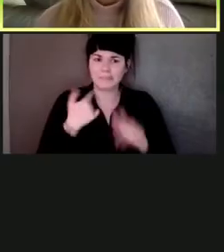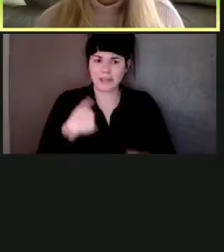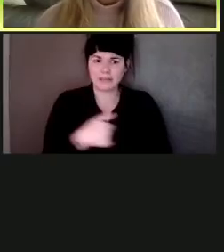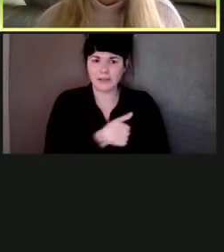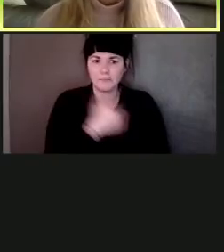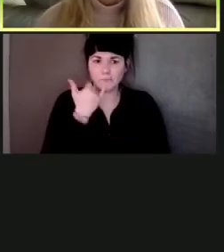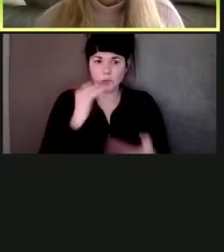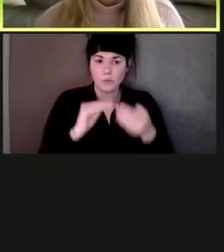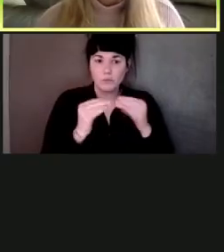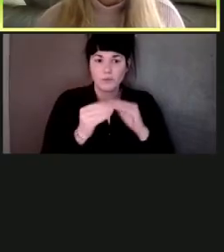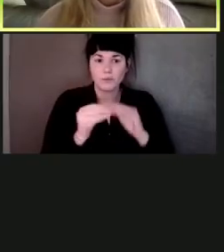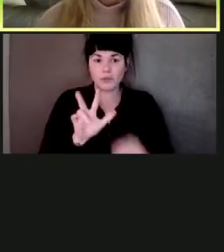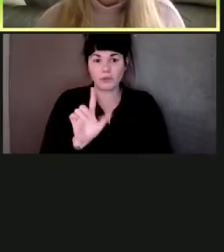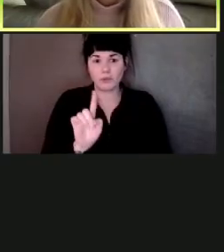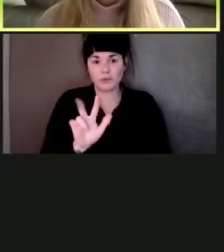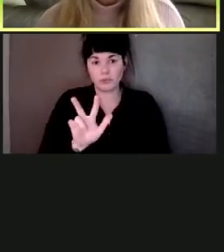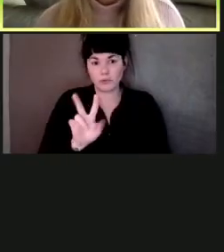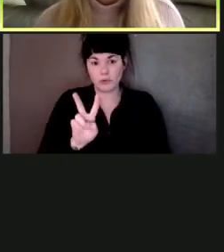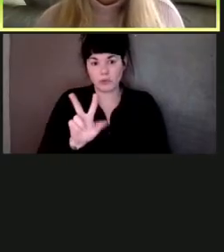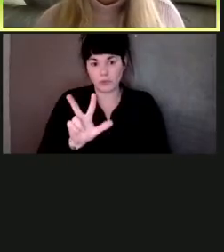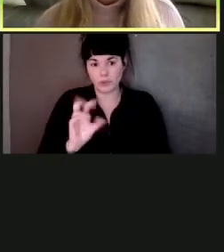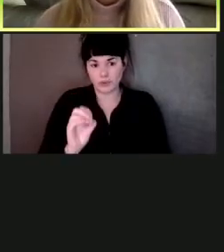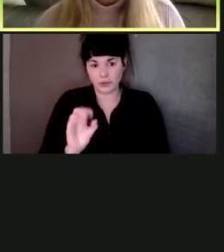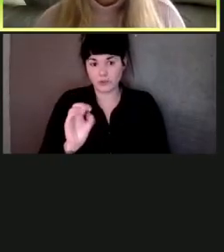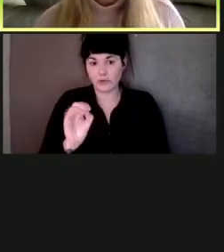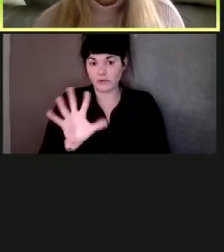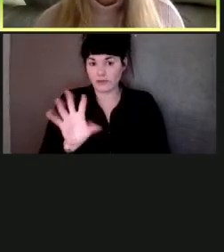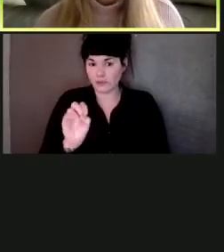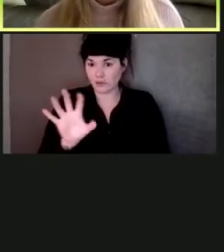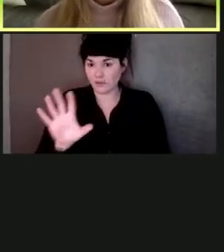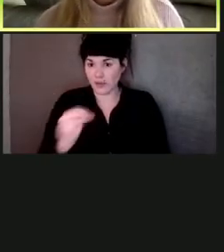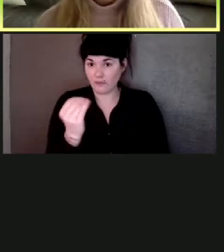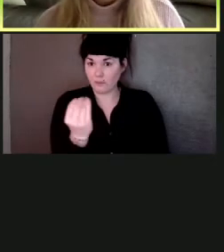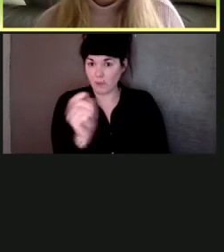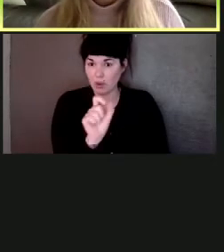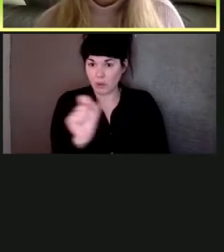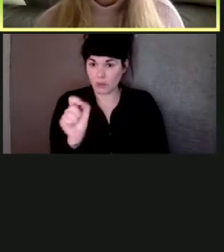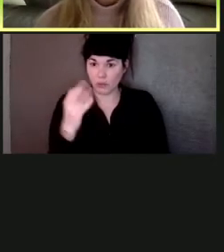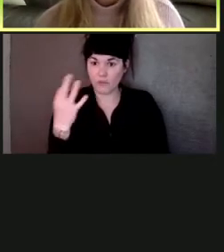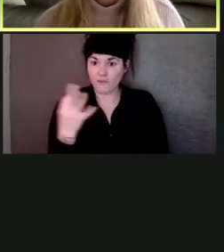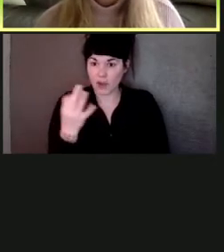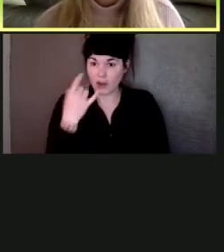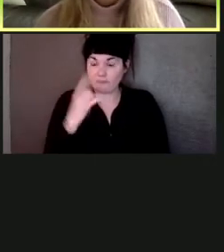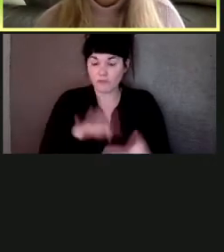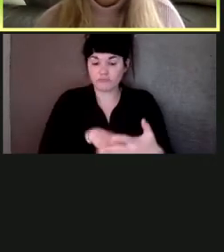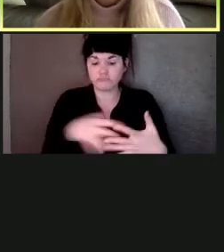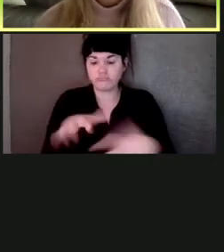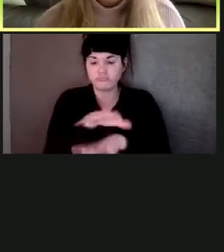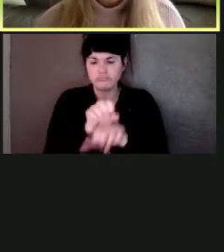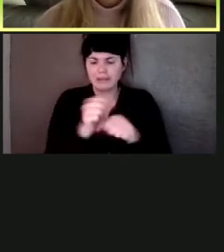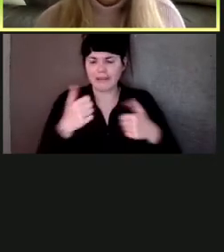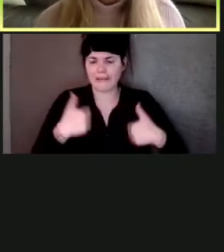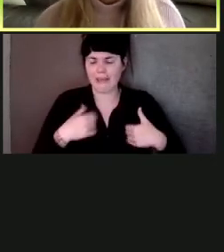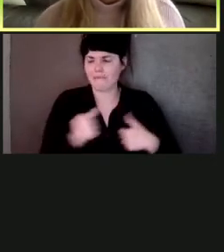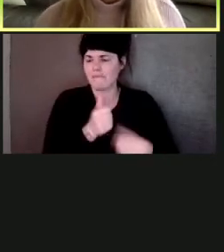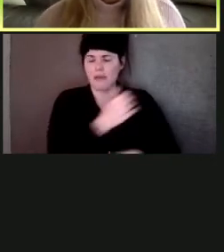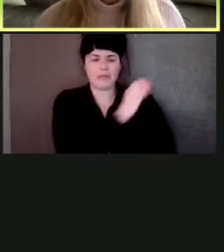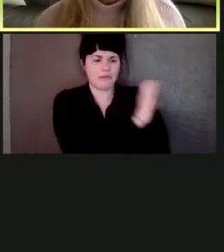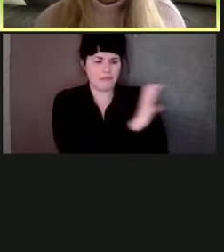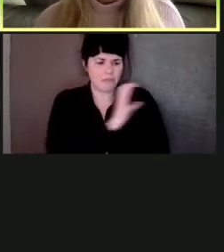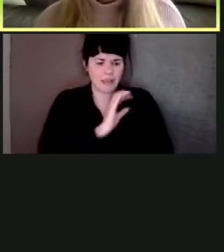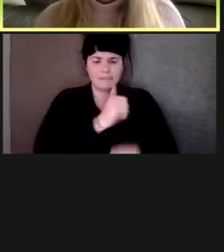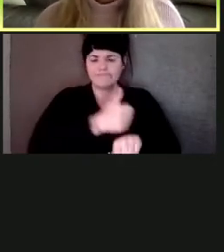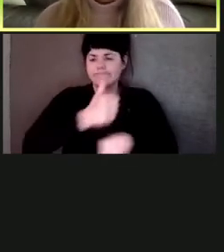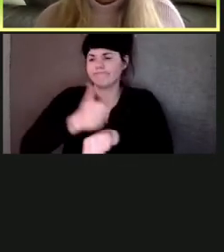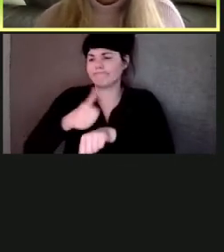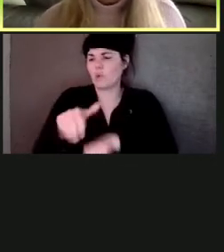313-230-0505 Monday through Friday to make an appointment. We also have many vaccine options and clinics all throughout the community. So you may just